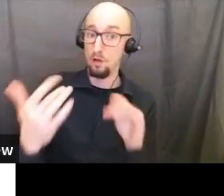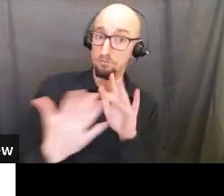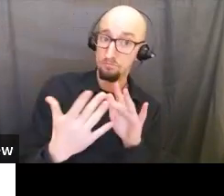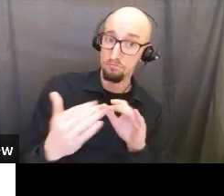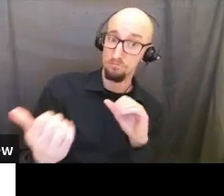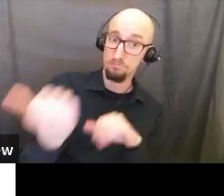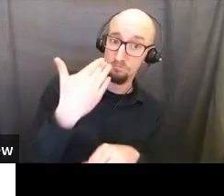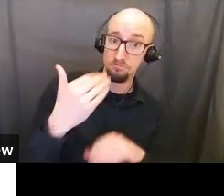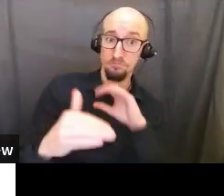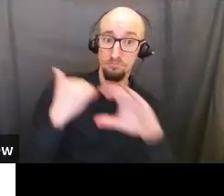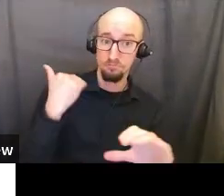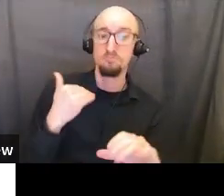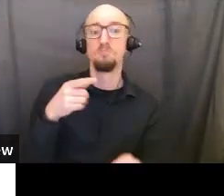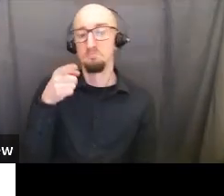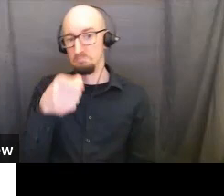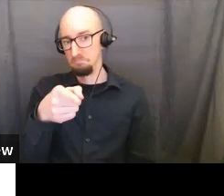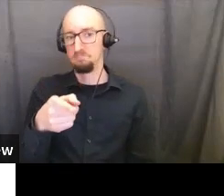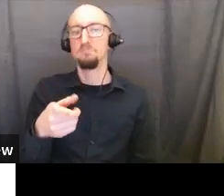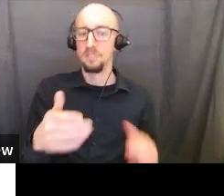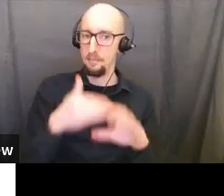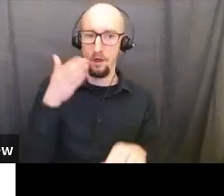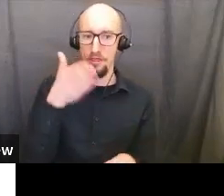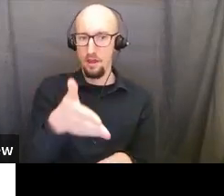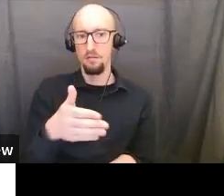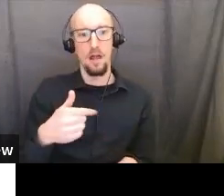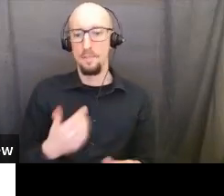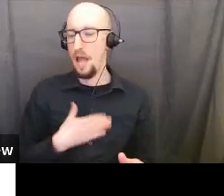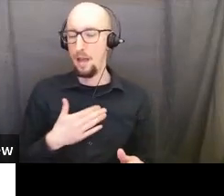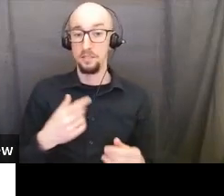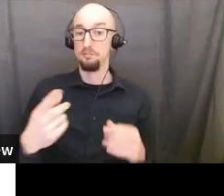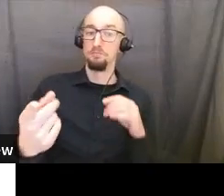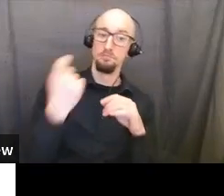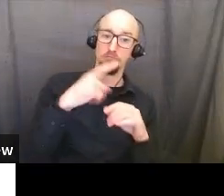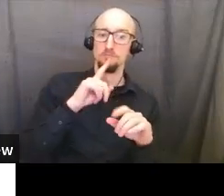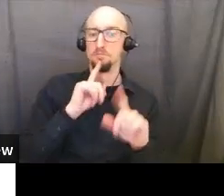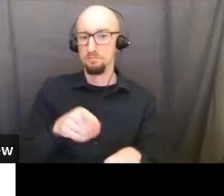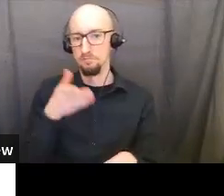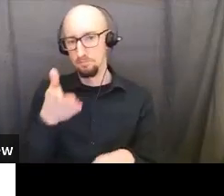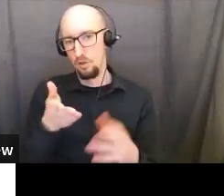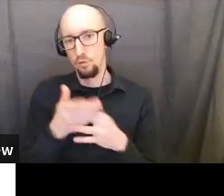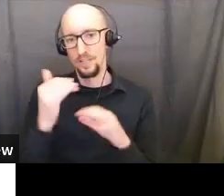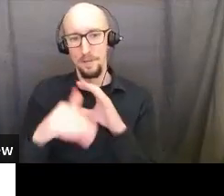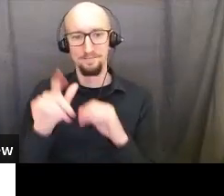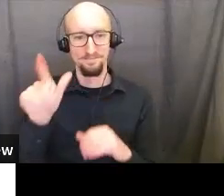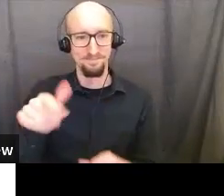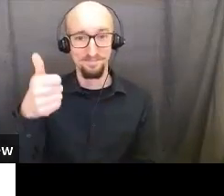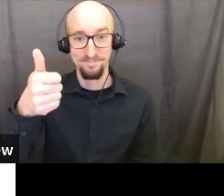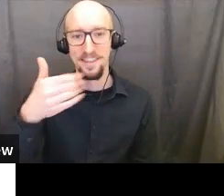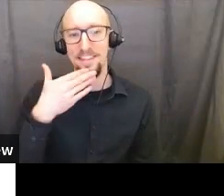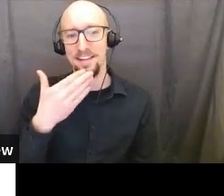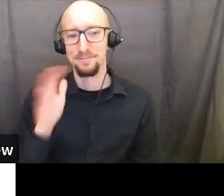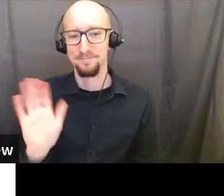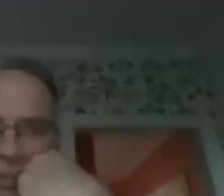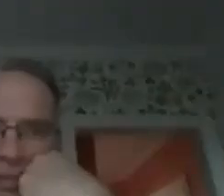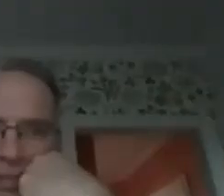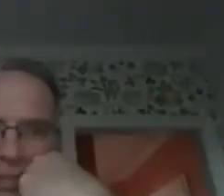my email address, and I'm glad to respond to questions that come up later. Thank you.